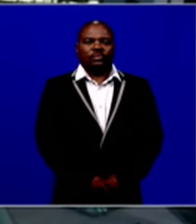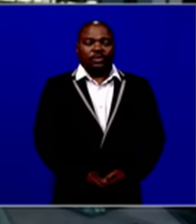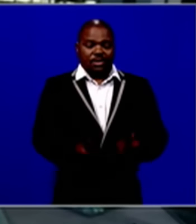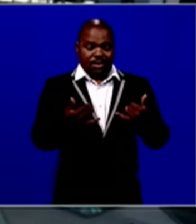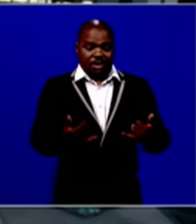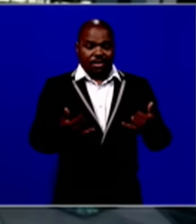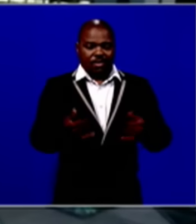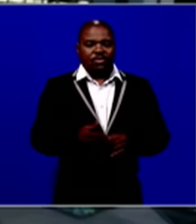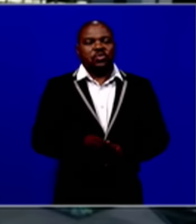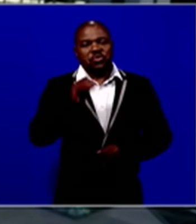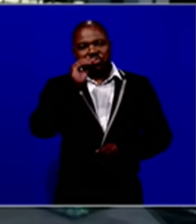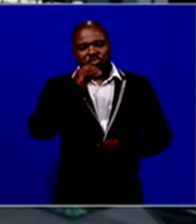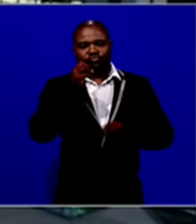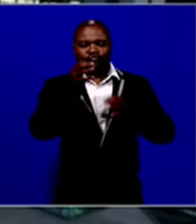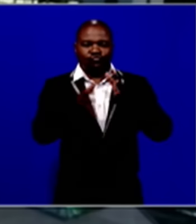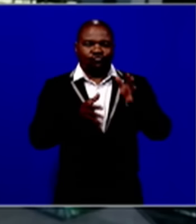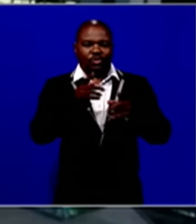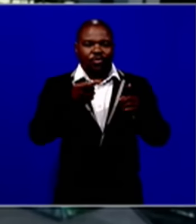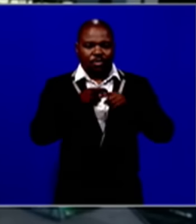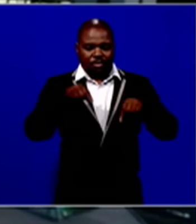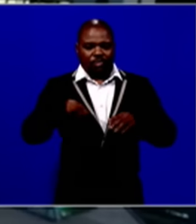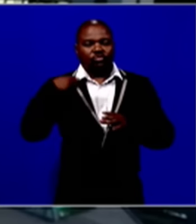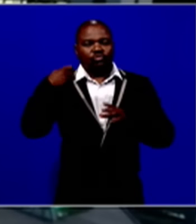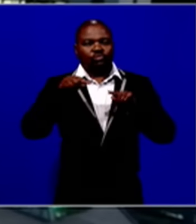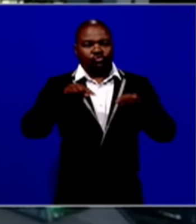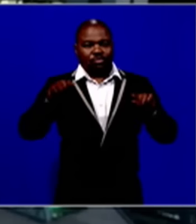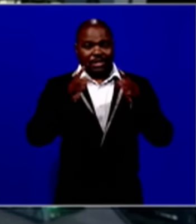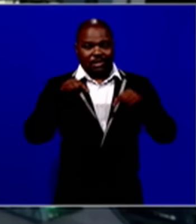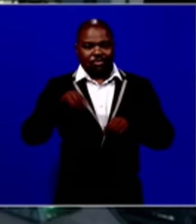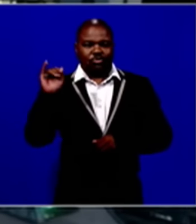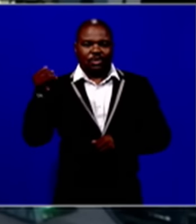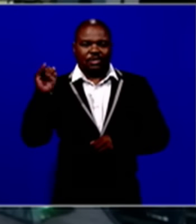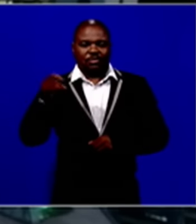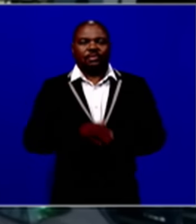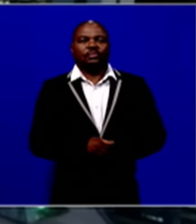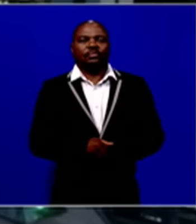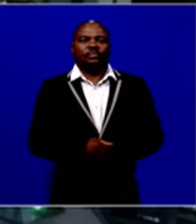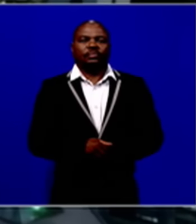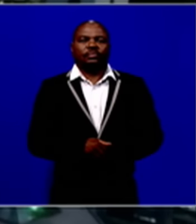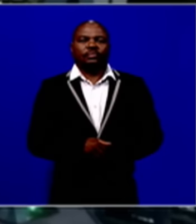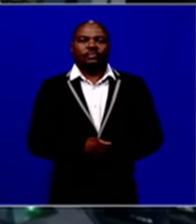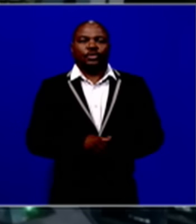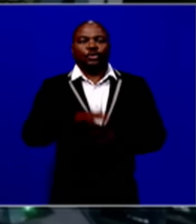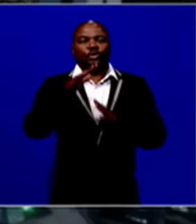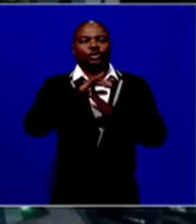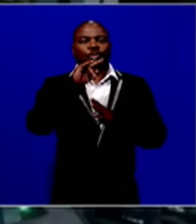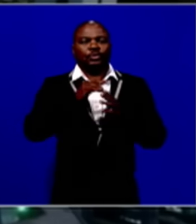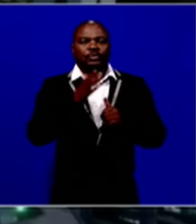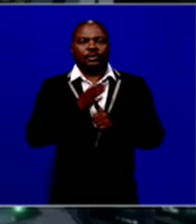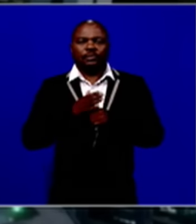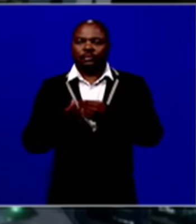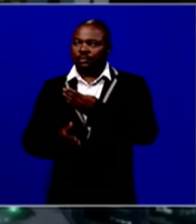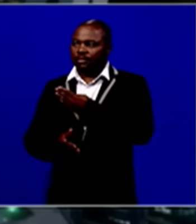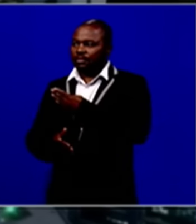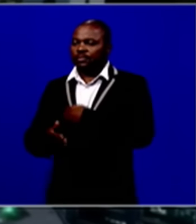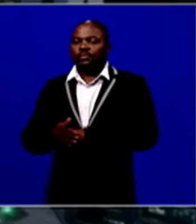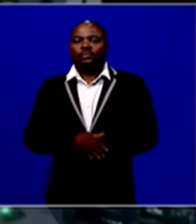Tsena ke ditaba tseo re utlwisetsang tsona ka botloloha re le Studio 10 Auckland Park Johannesburg. Dihlooho tsa tsona ke tsena di a